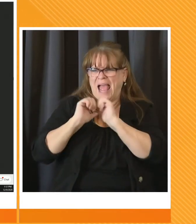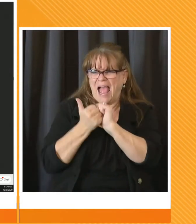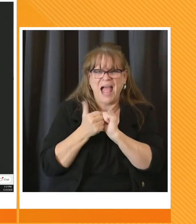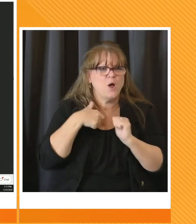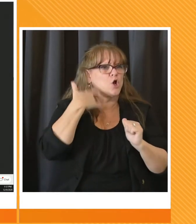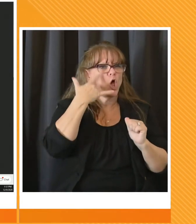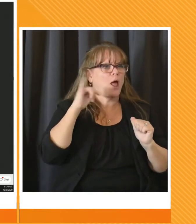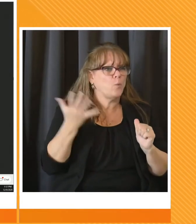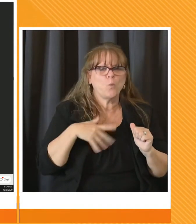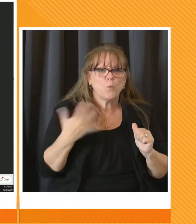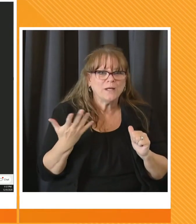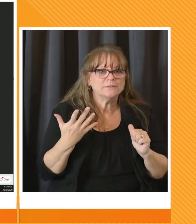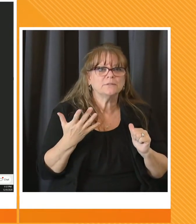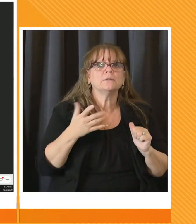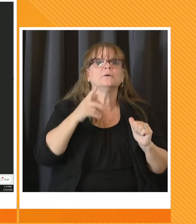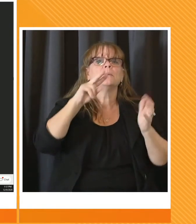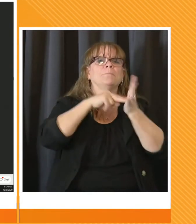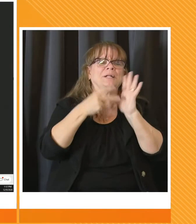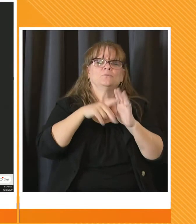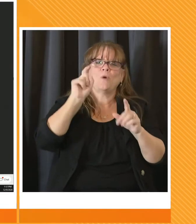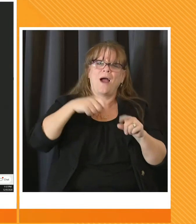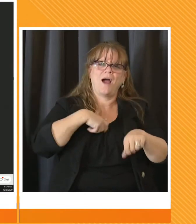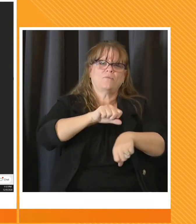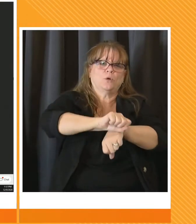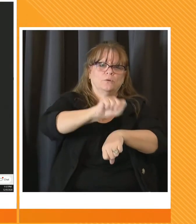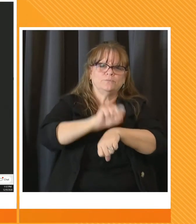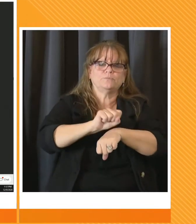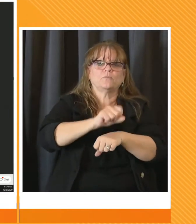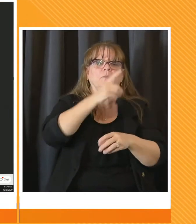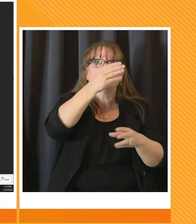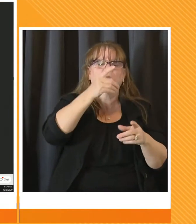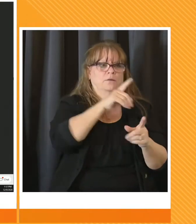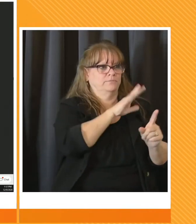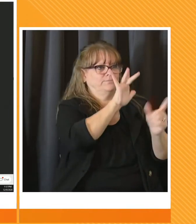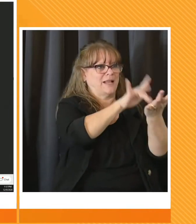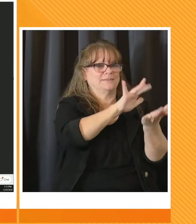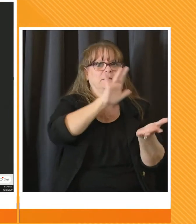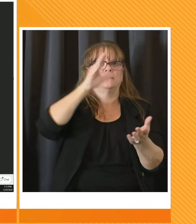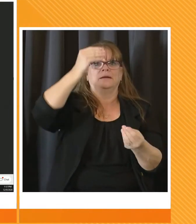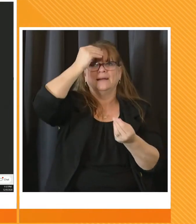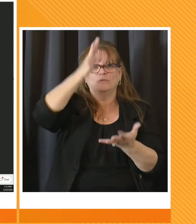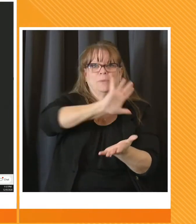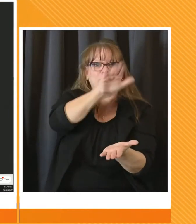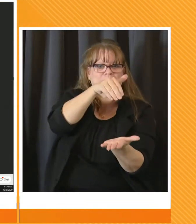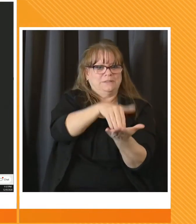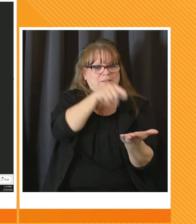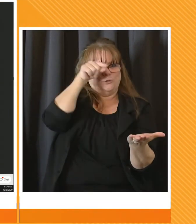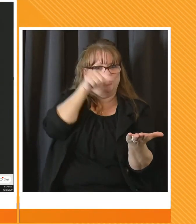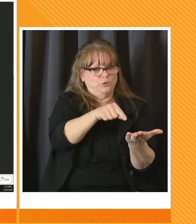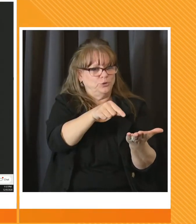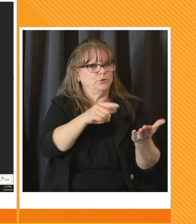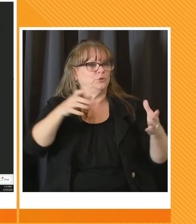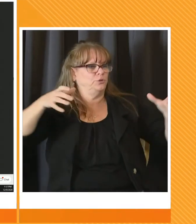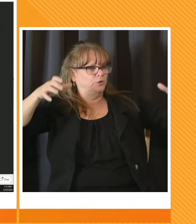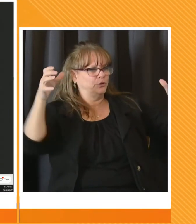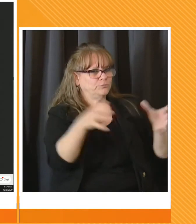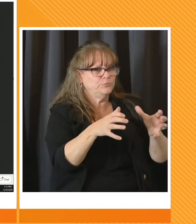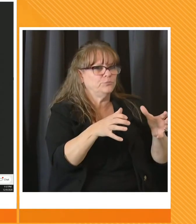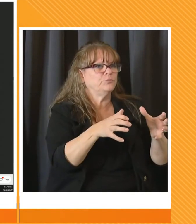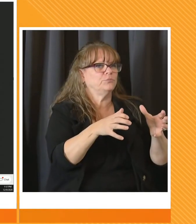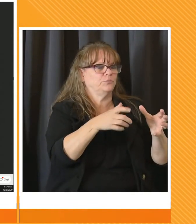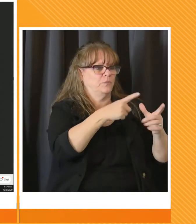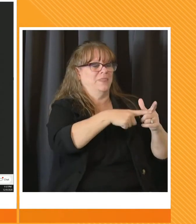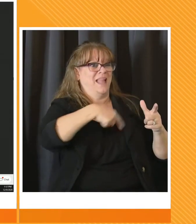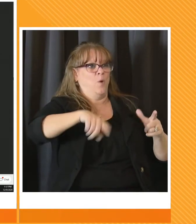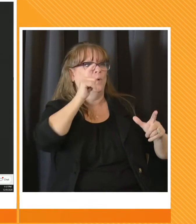task force will report up through the Vaccine Gold Group, to the Unified Command, the policy group, and ultimately to the governor.